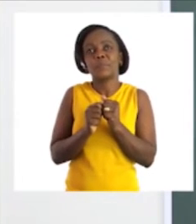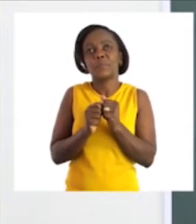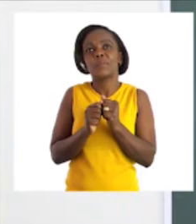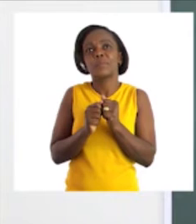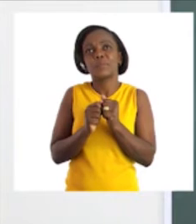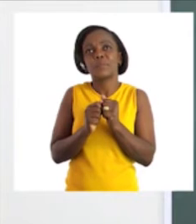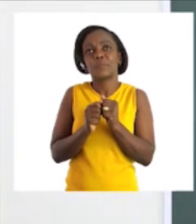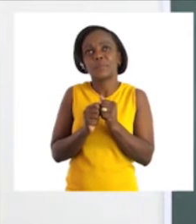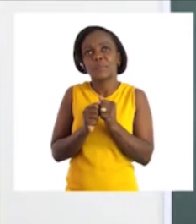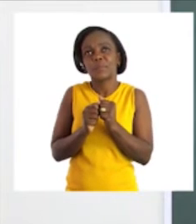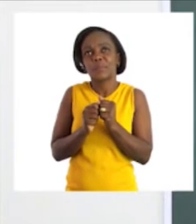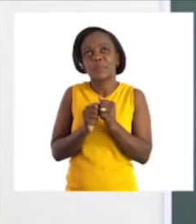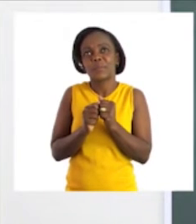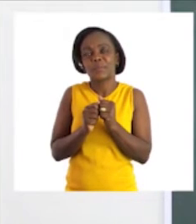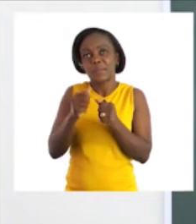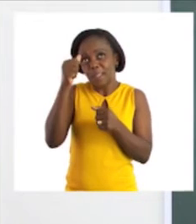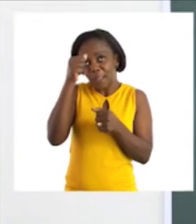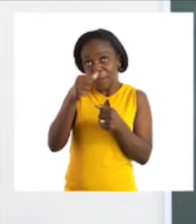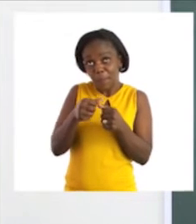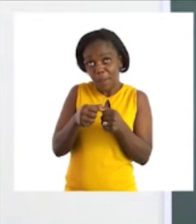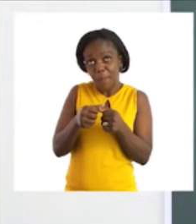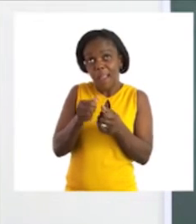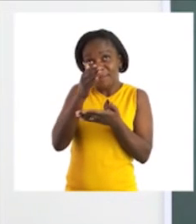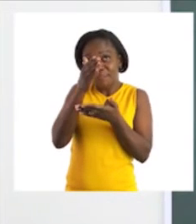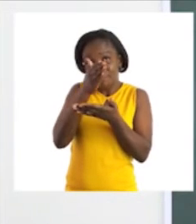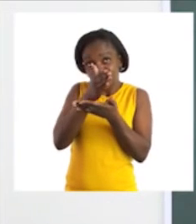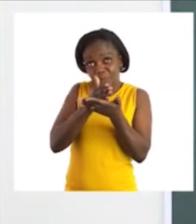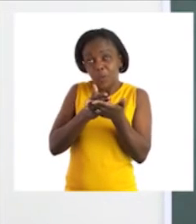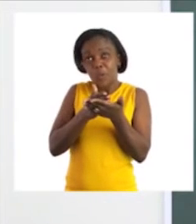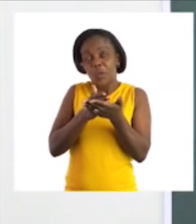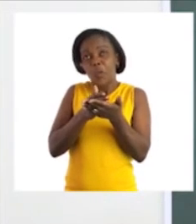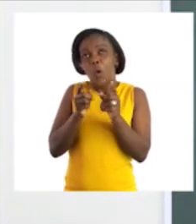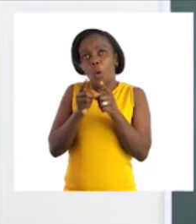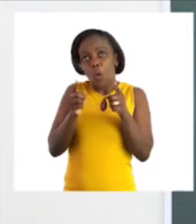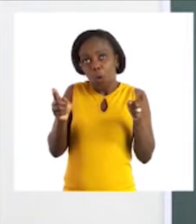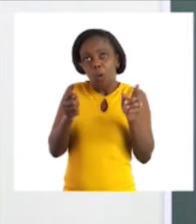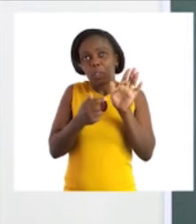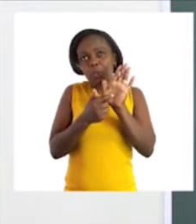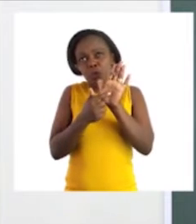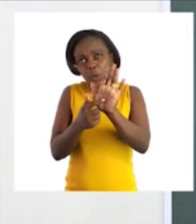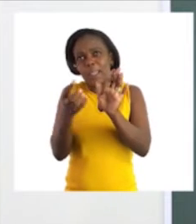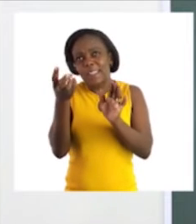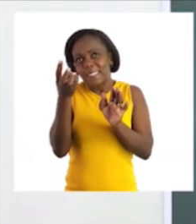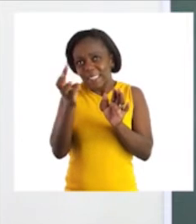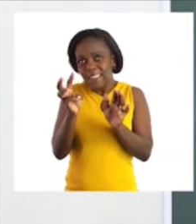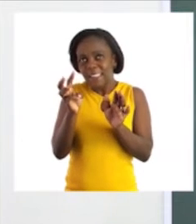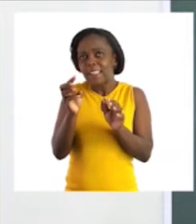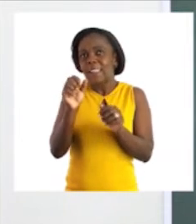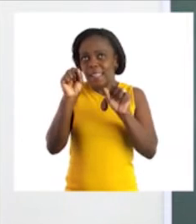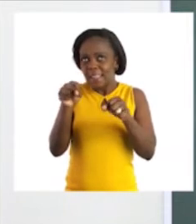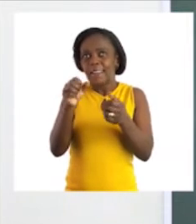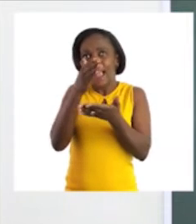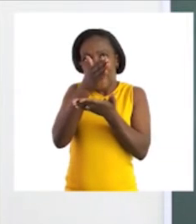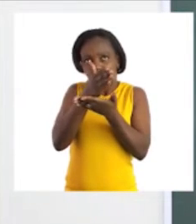one? Please just remember when it is at 6. It's a half. Now, let me take you again